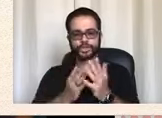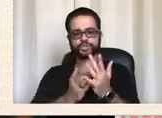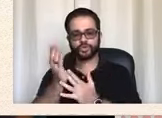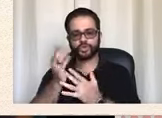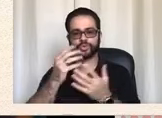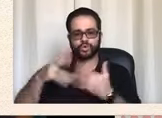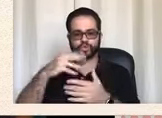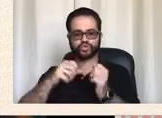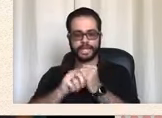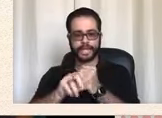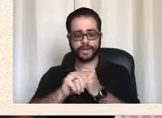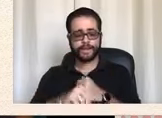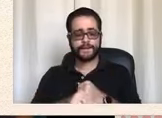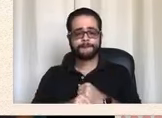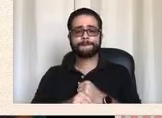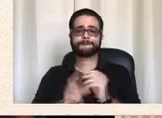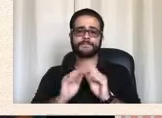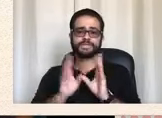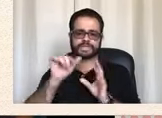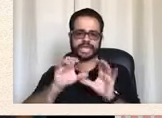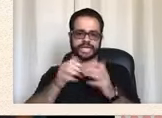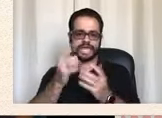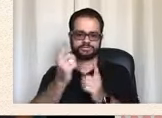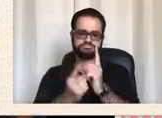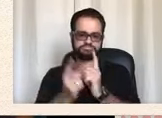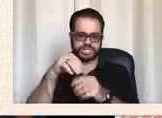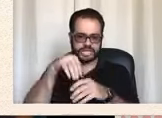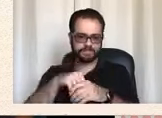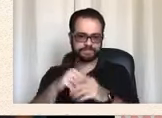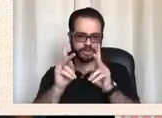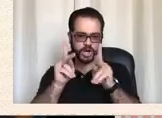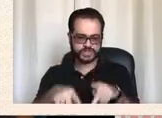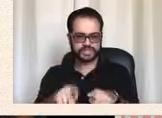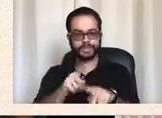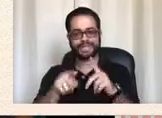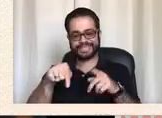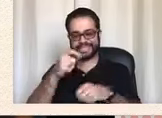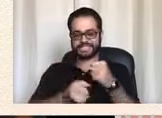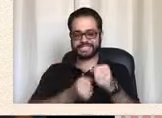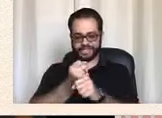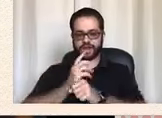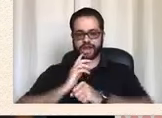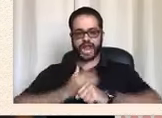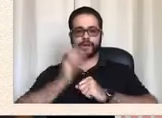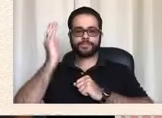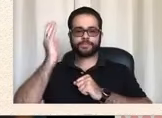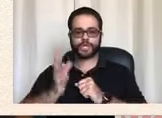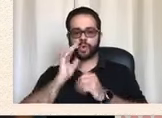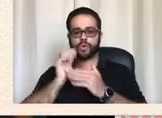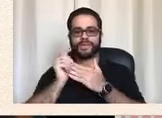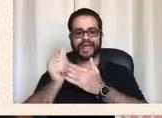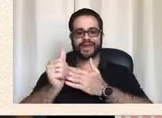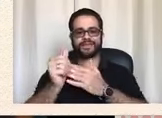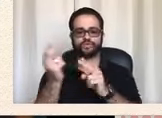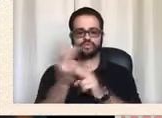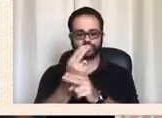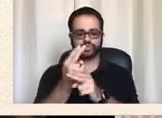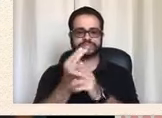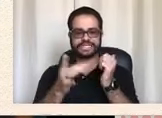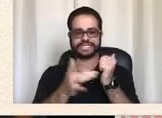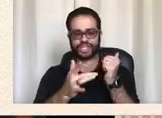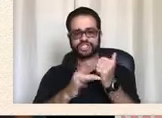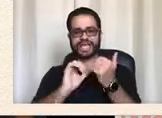of course, the class was in person, and this year our presenter will be guiding us through the use of technology on how to